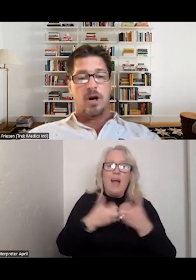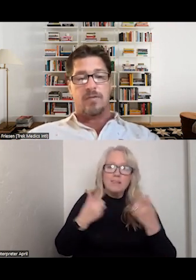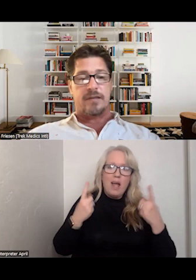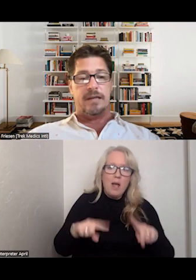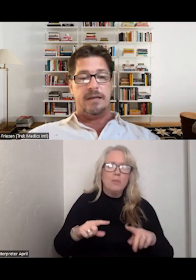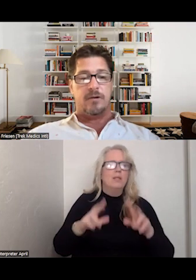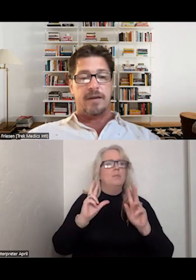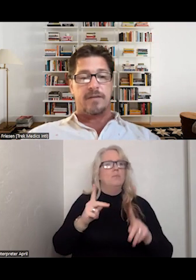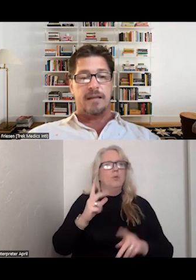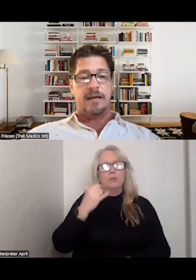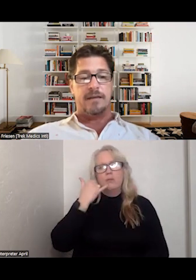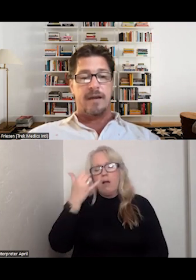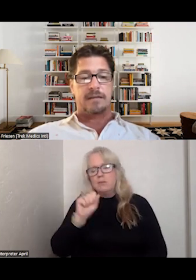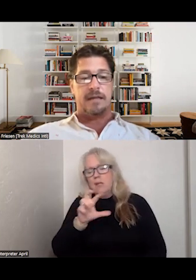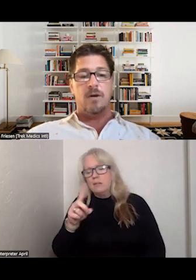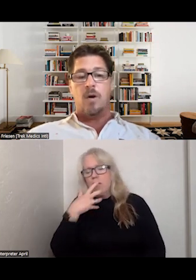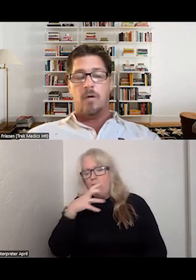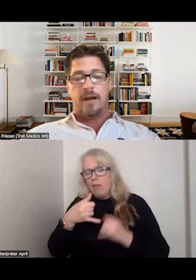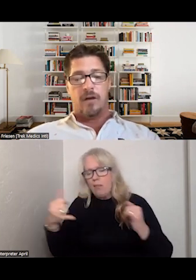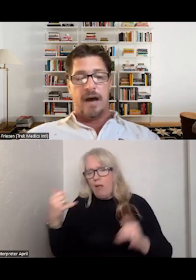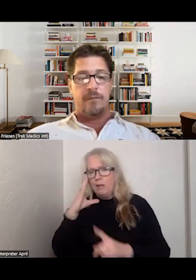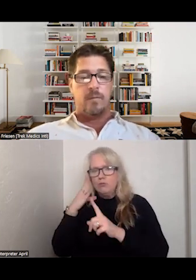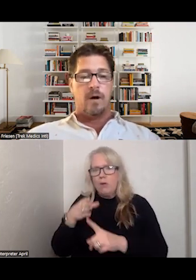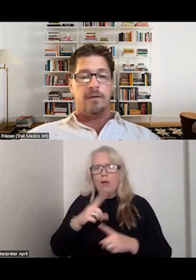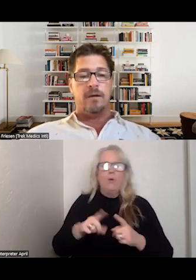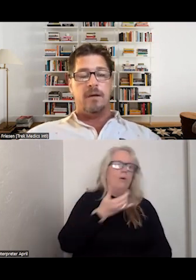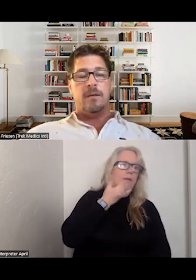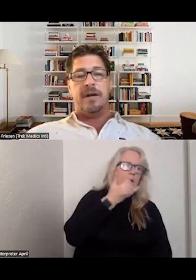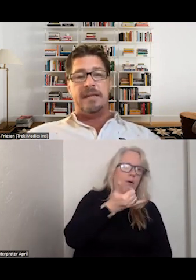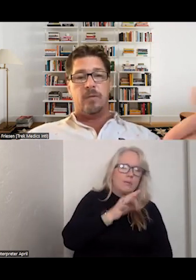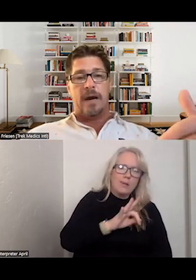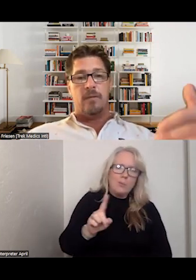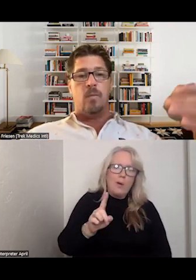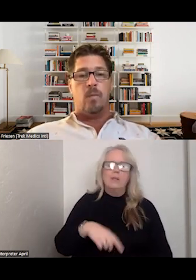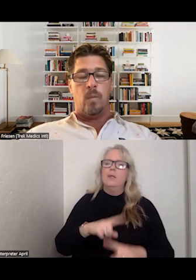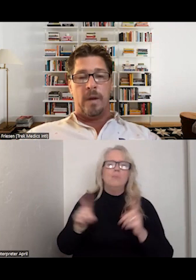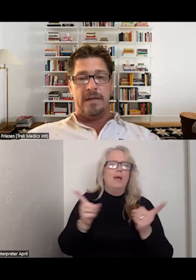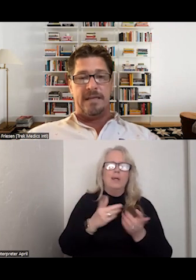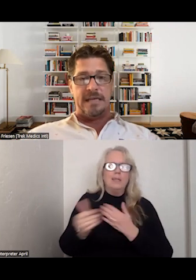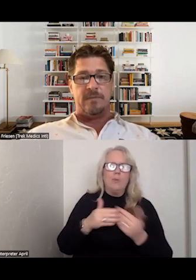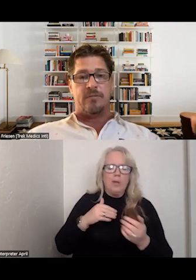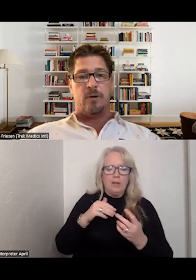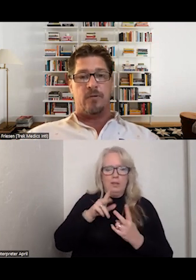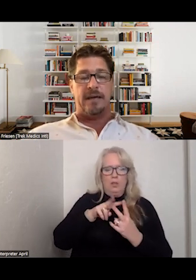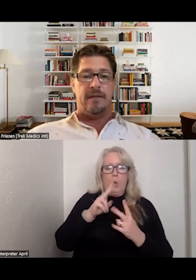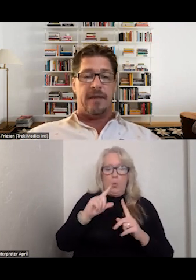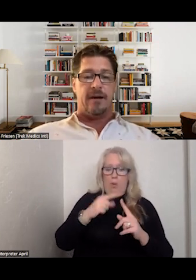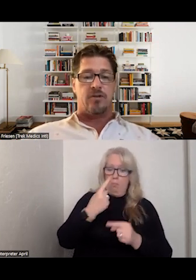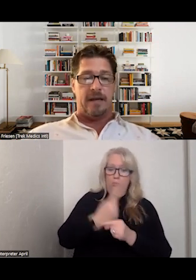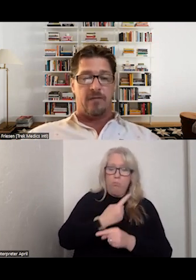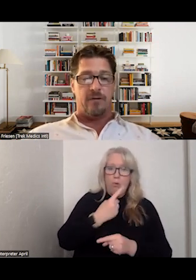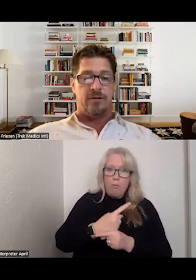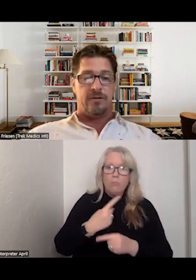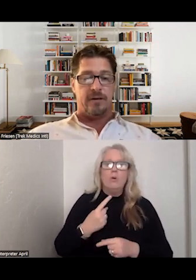someone calls the San Diego crisis hotline directly, or they call 911. But either way, when deemed appropriate, they